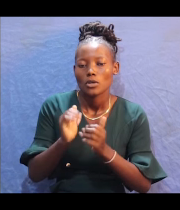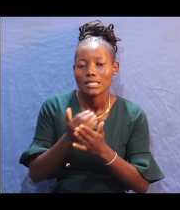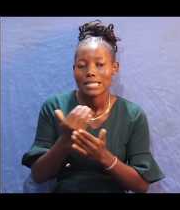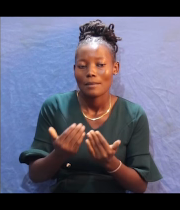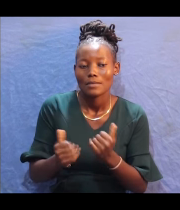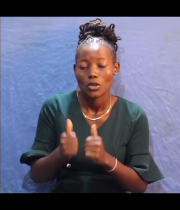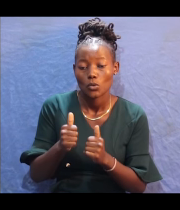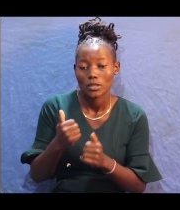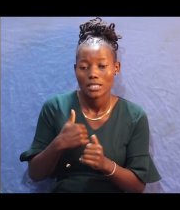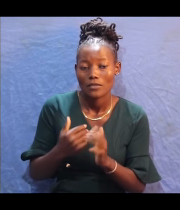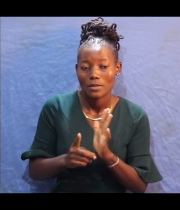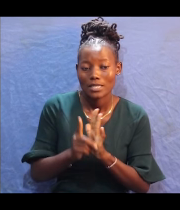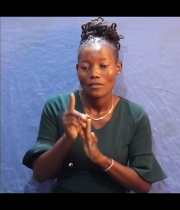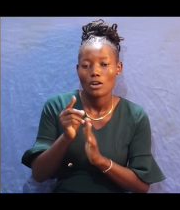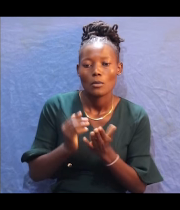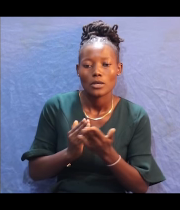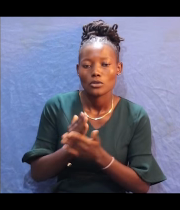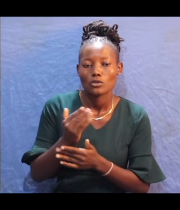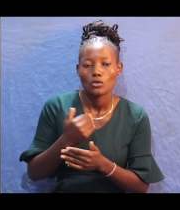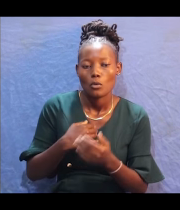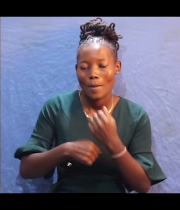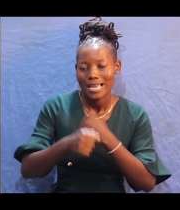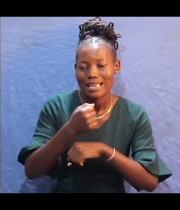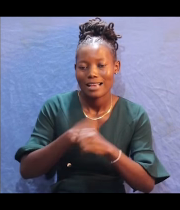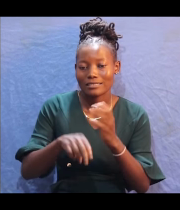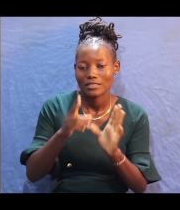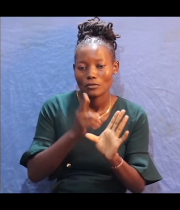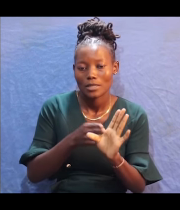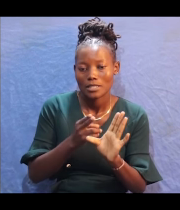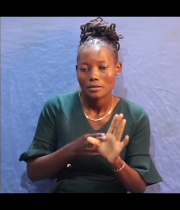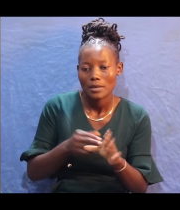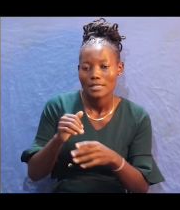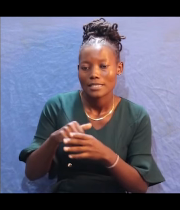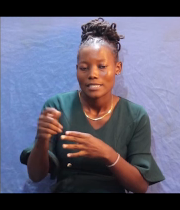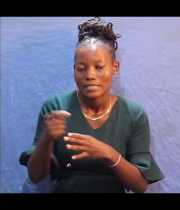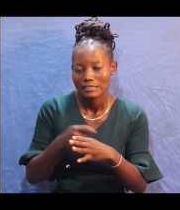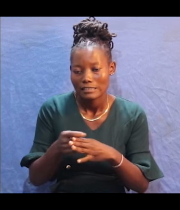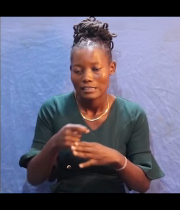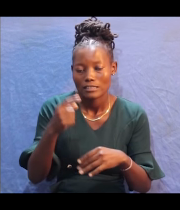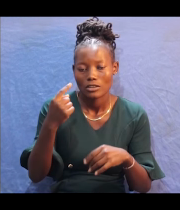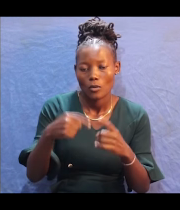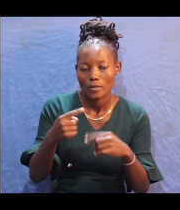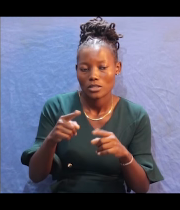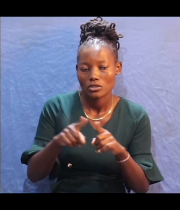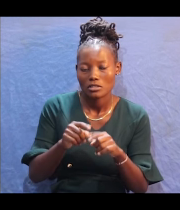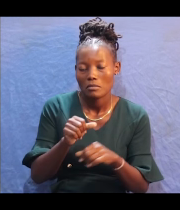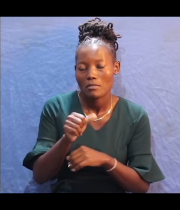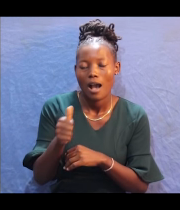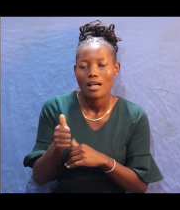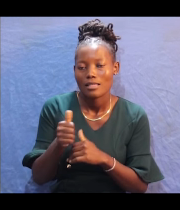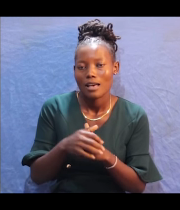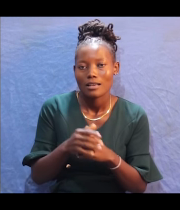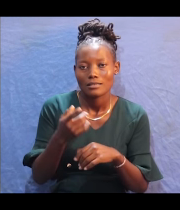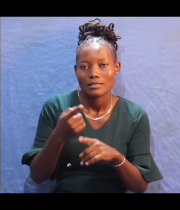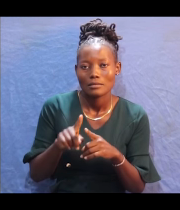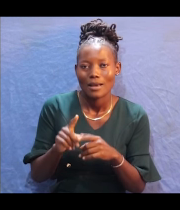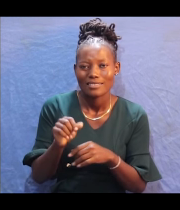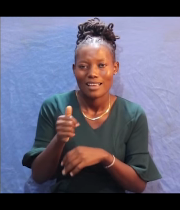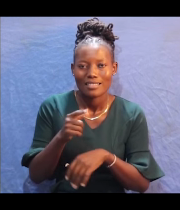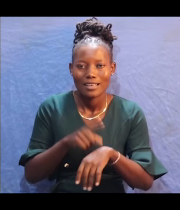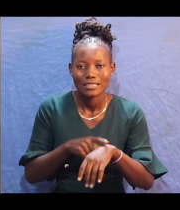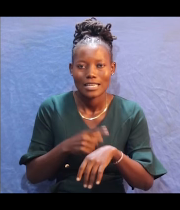be developing through my active participation in the trainings, in the competitions, and so on. But sometimes